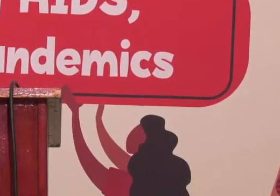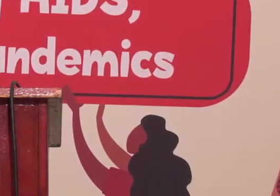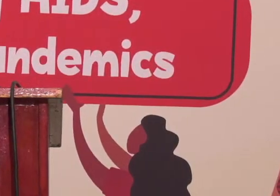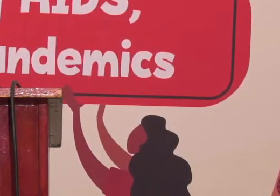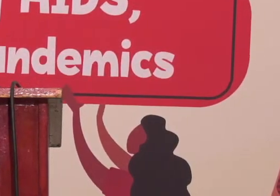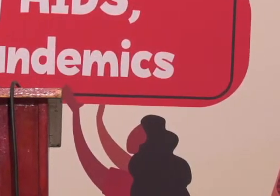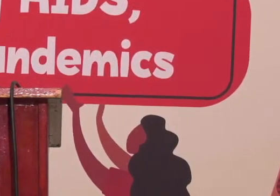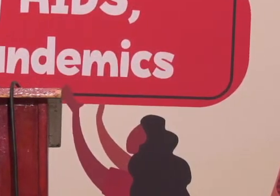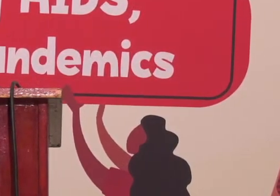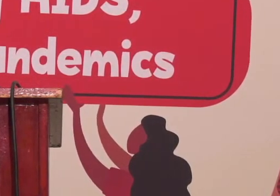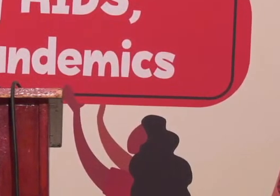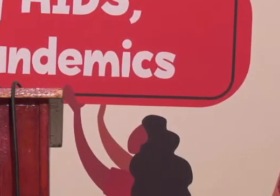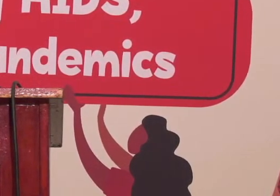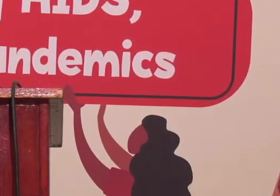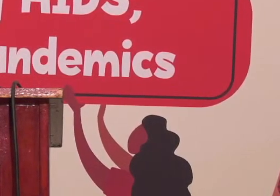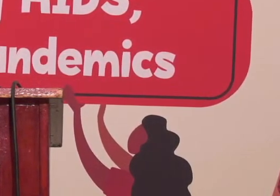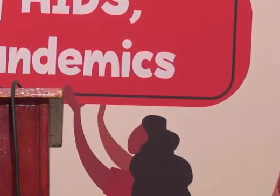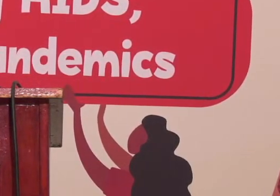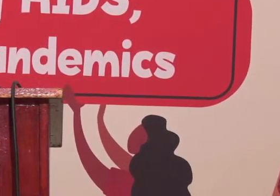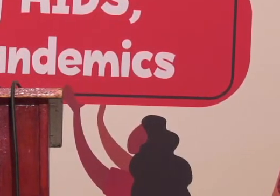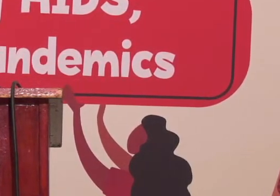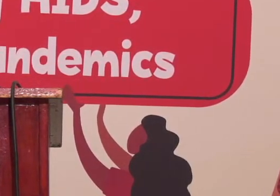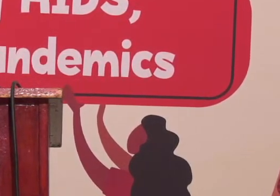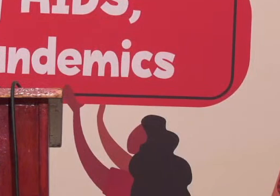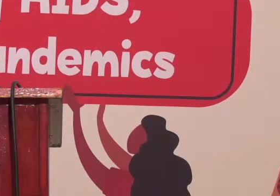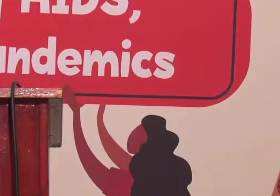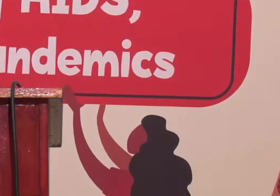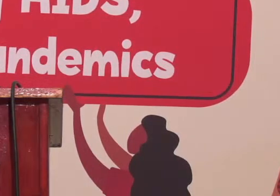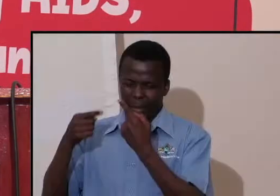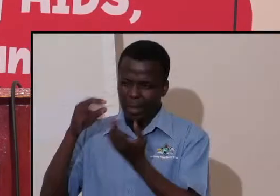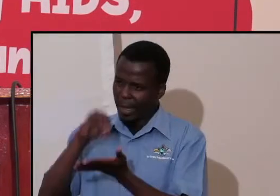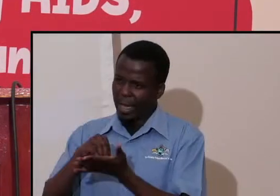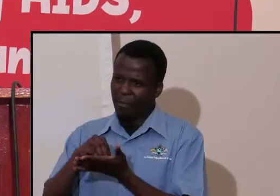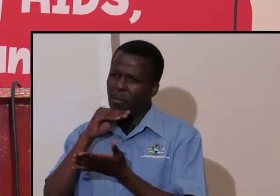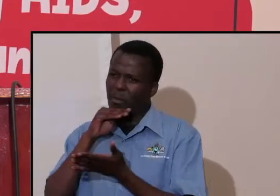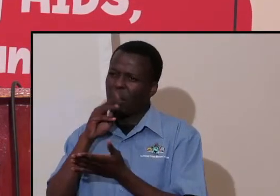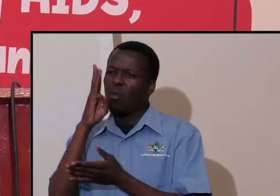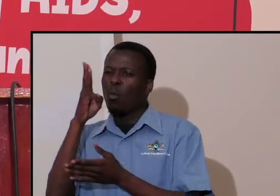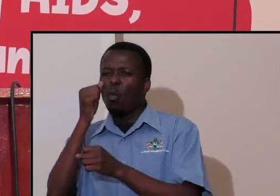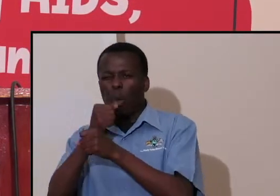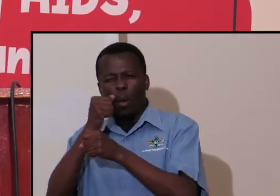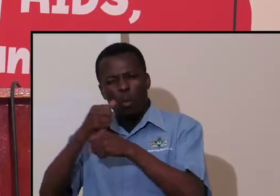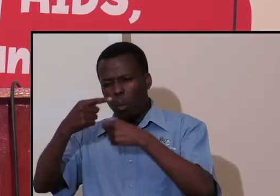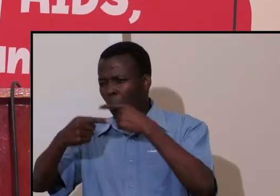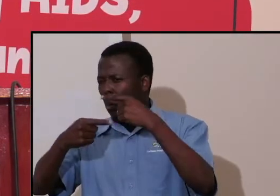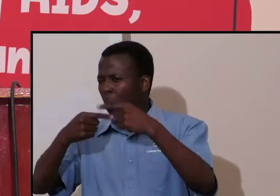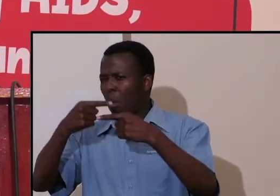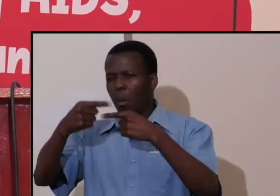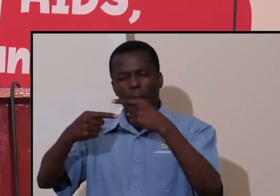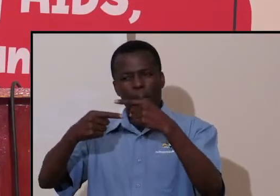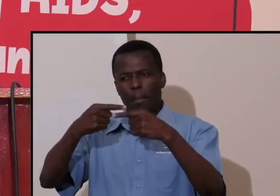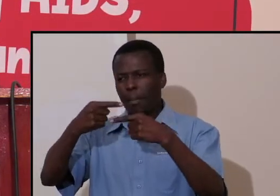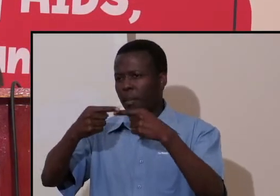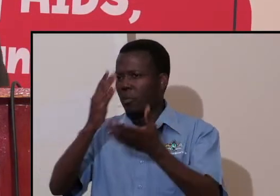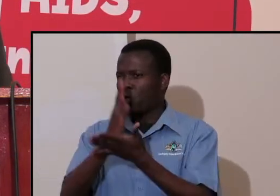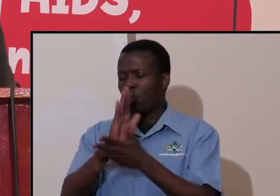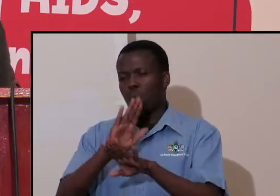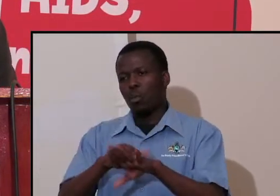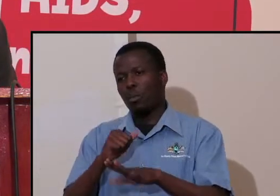there. So we are here for a long haul. At this juncture, may I